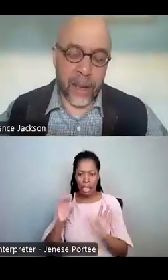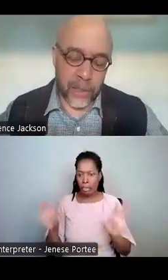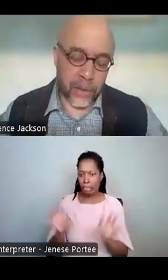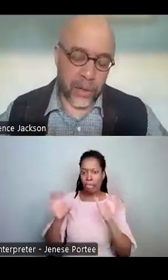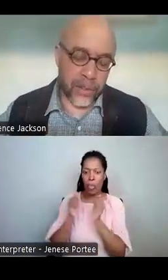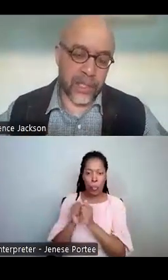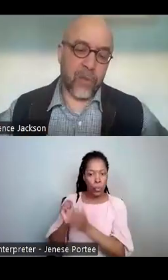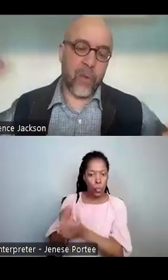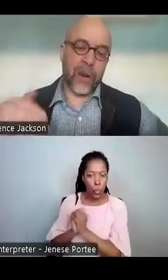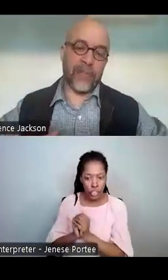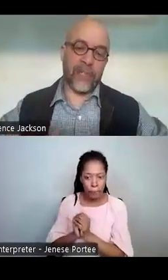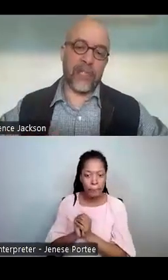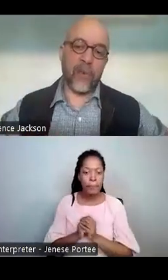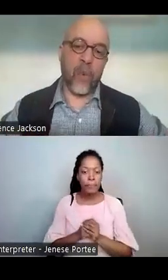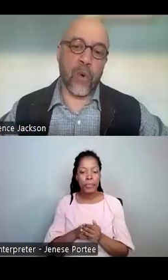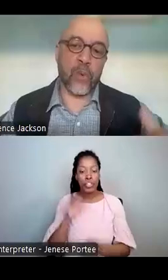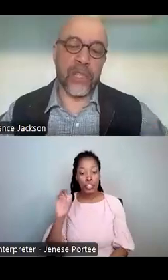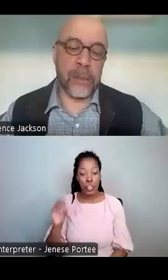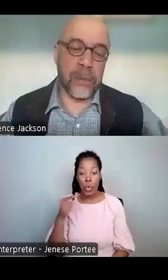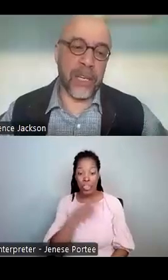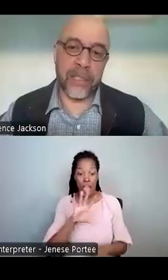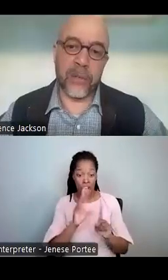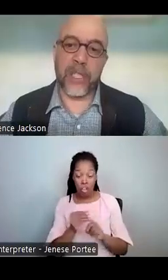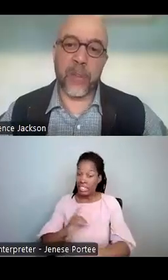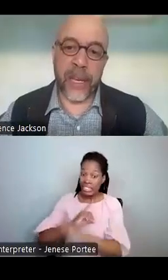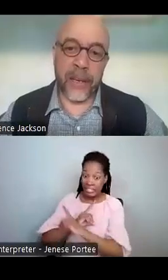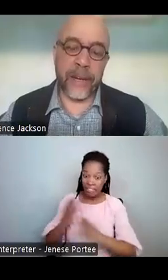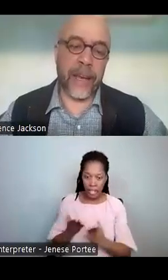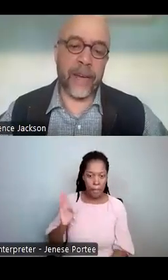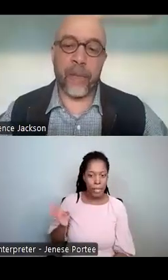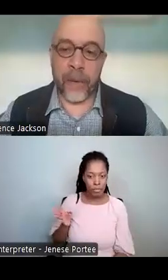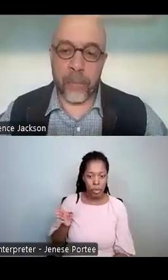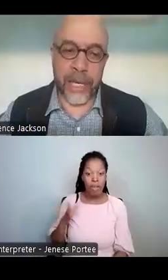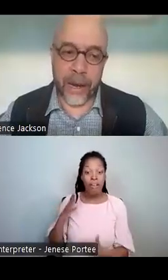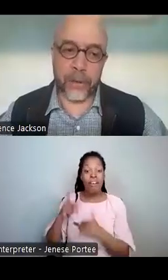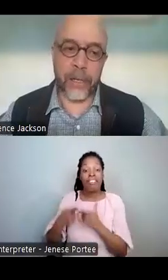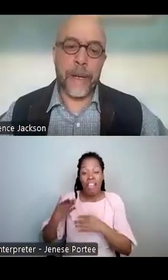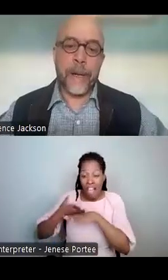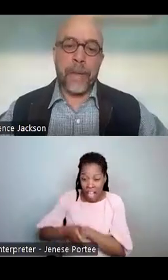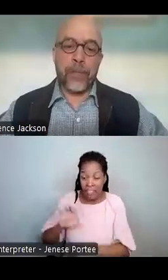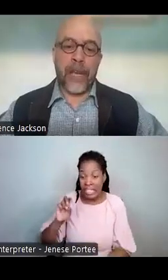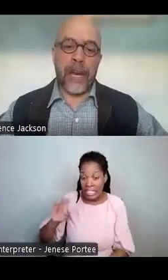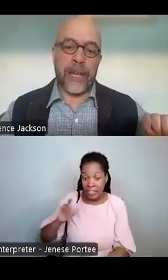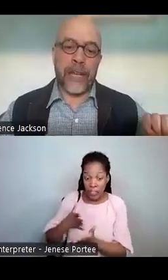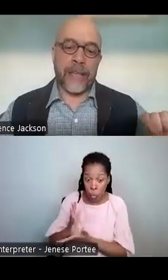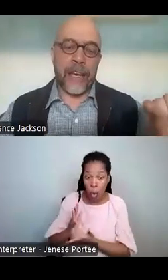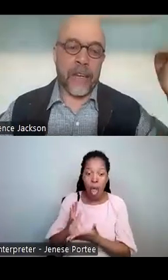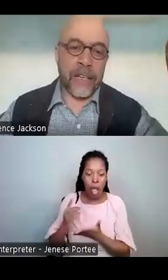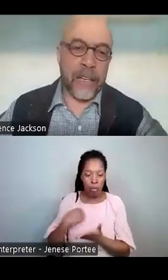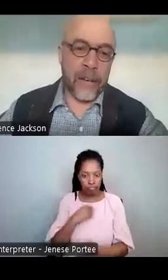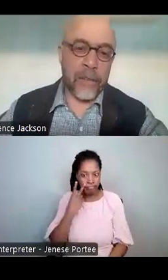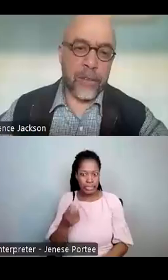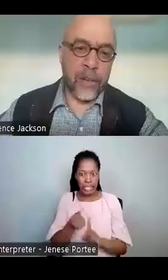the era of the Civil War, after the Civil War, really begins to expand and break out. And